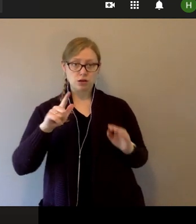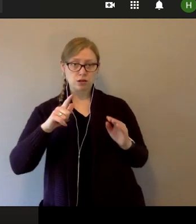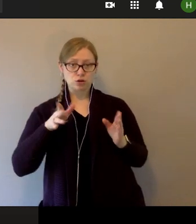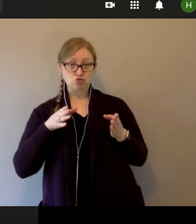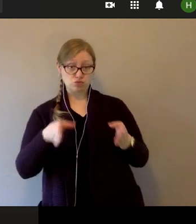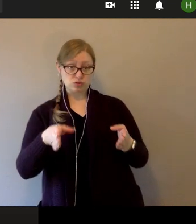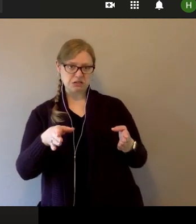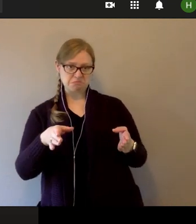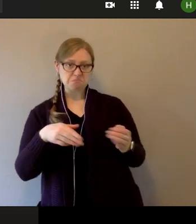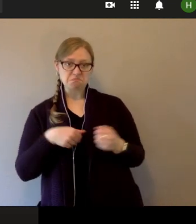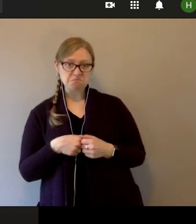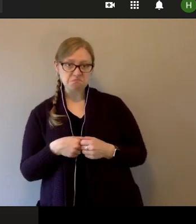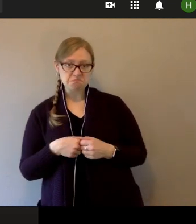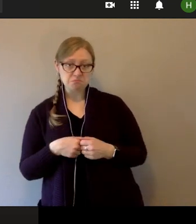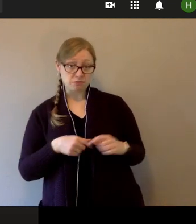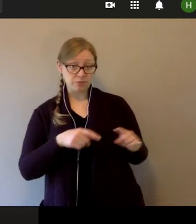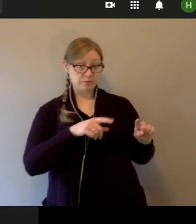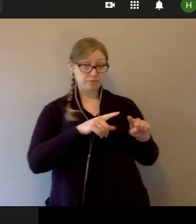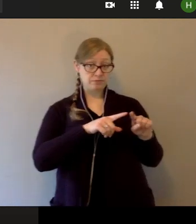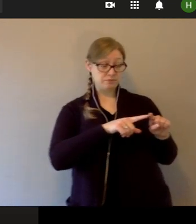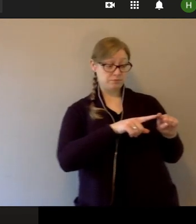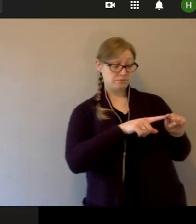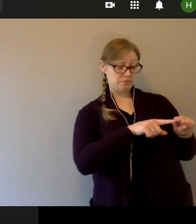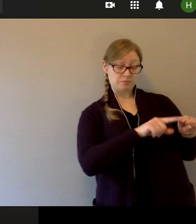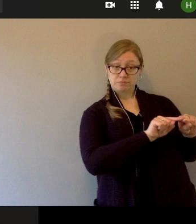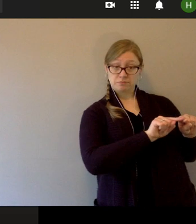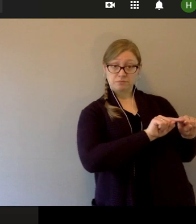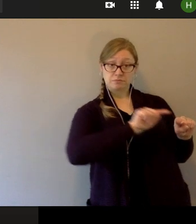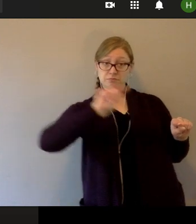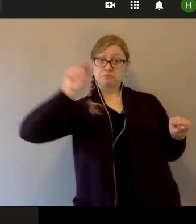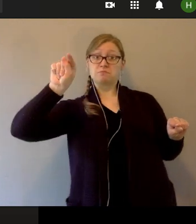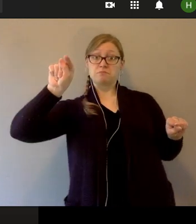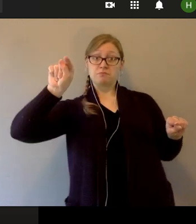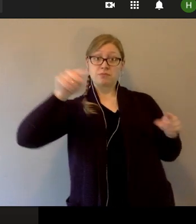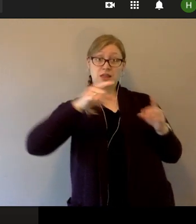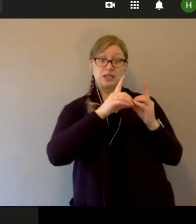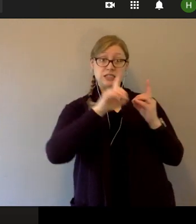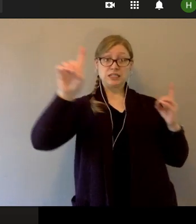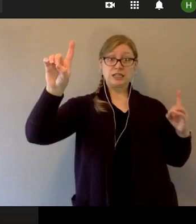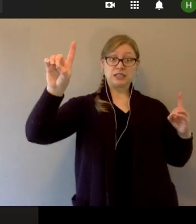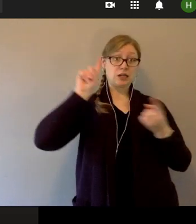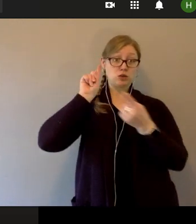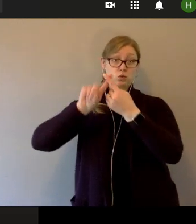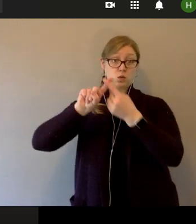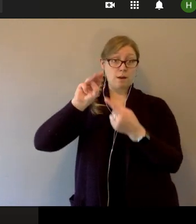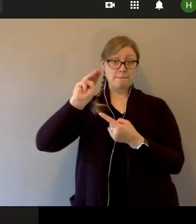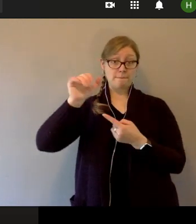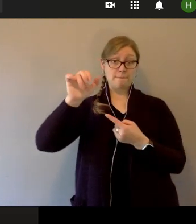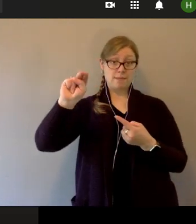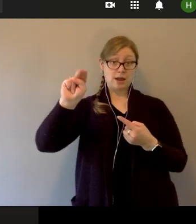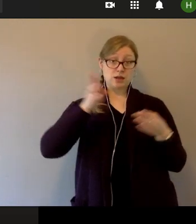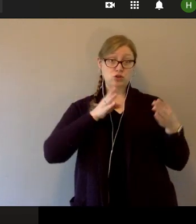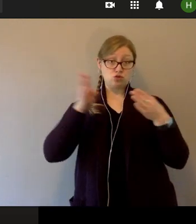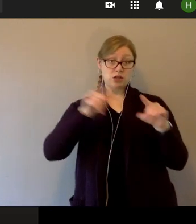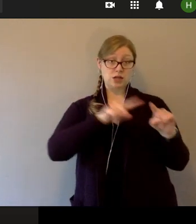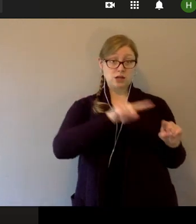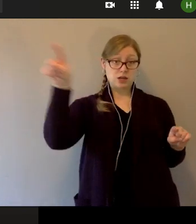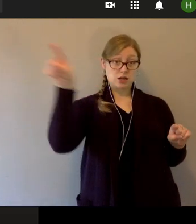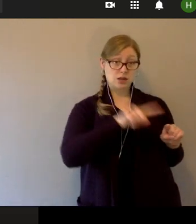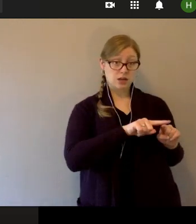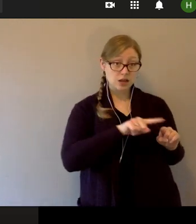The distance along Laurel Street to Main Street is 0.8 miles. So on Laurel Street